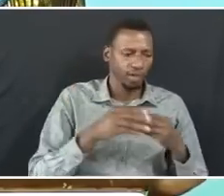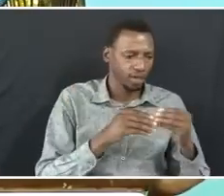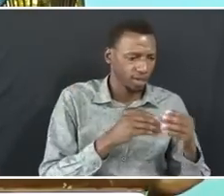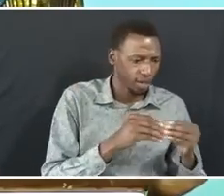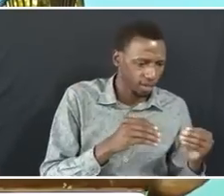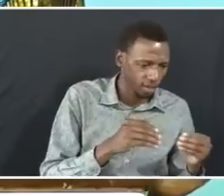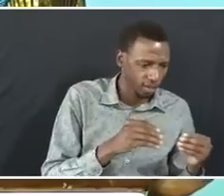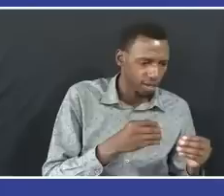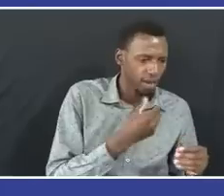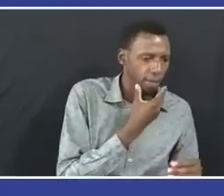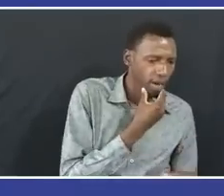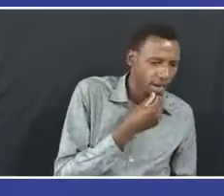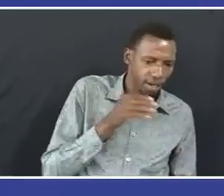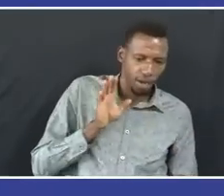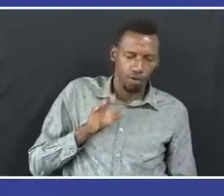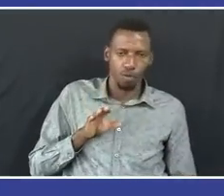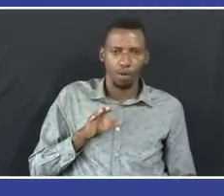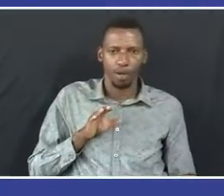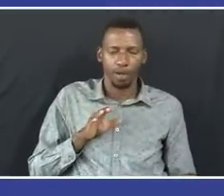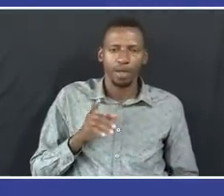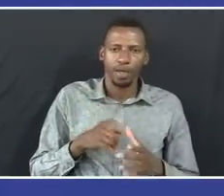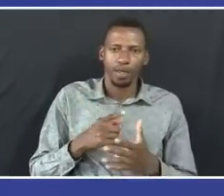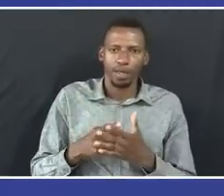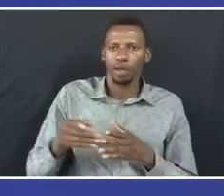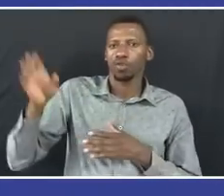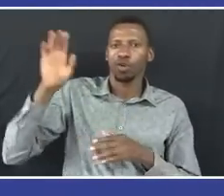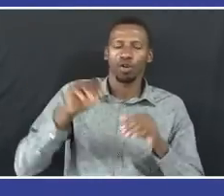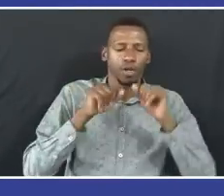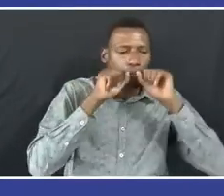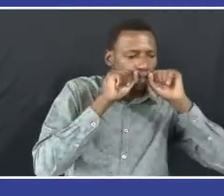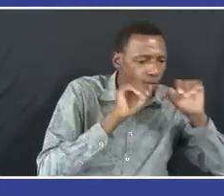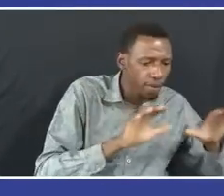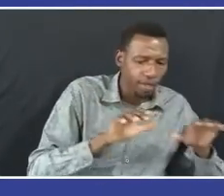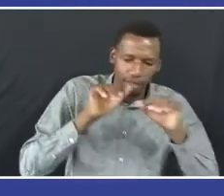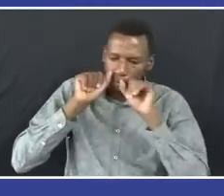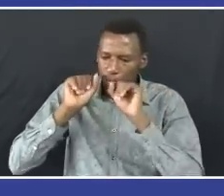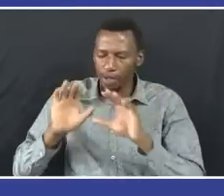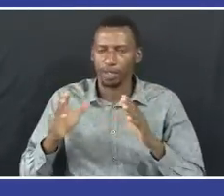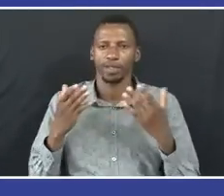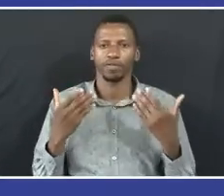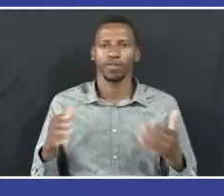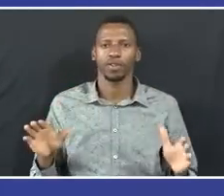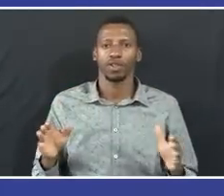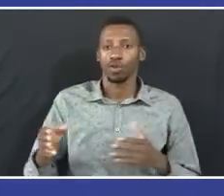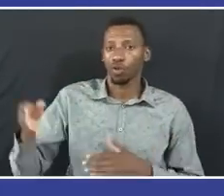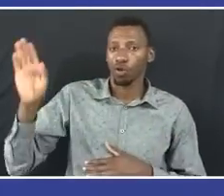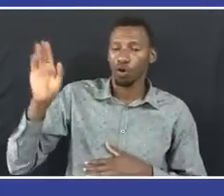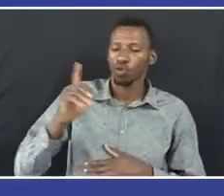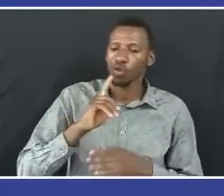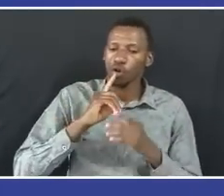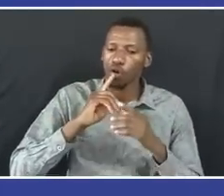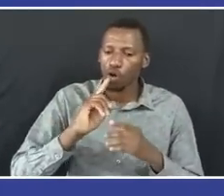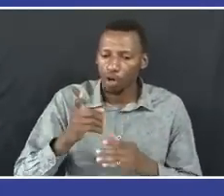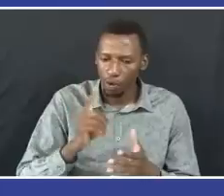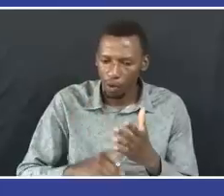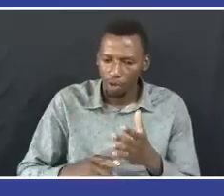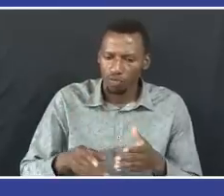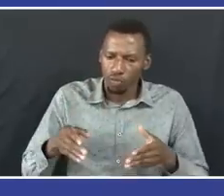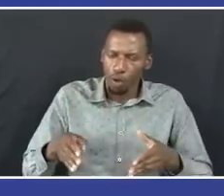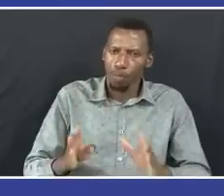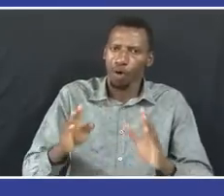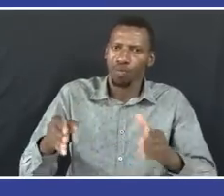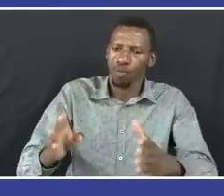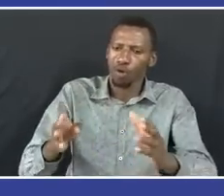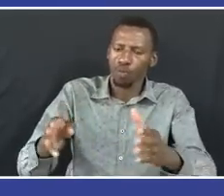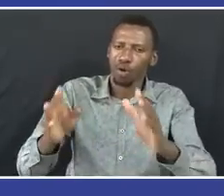created he them. And God blessed them. And God said unto them, be fruitful and do what?